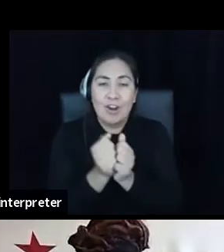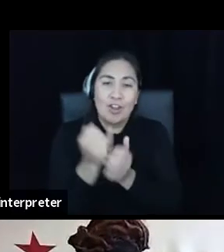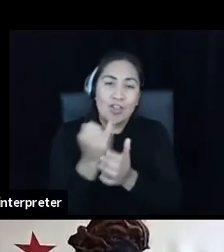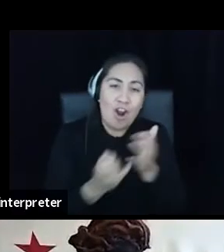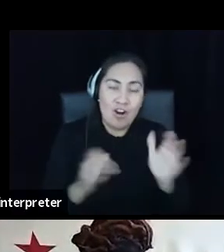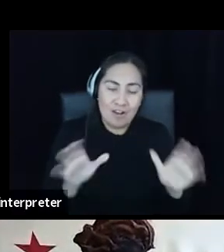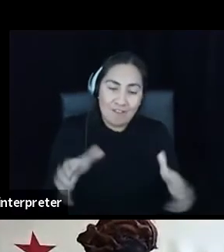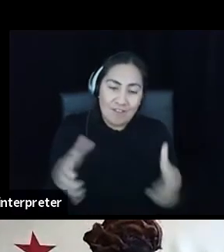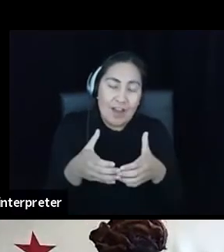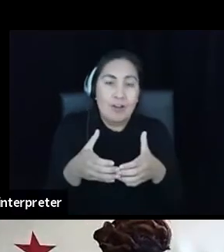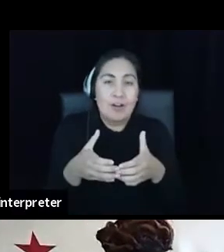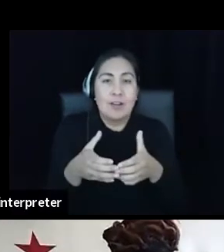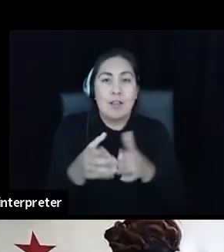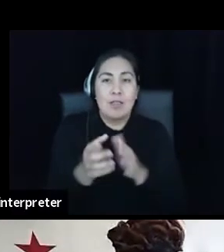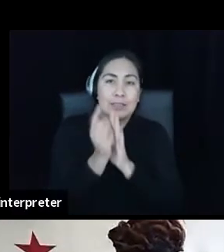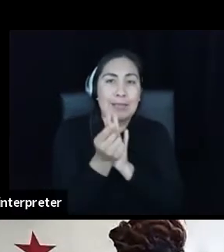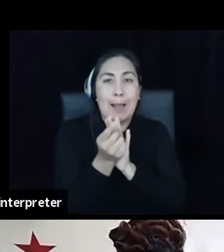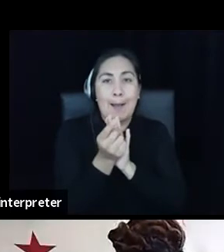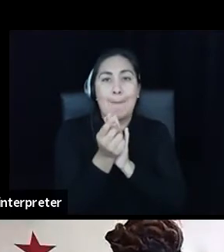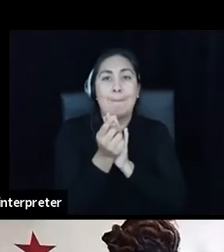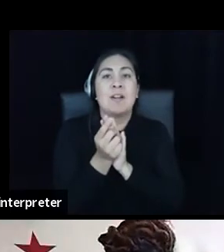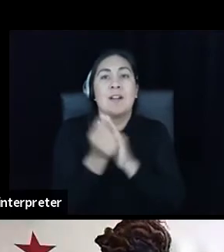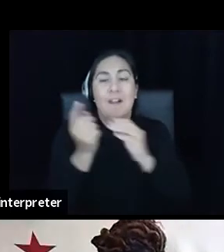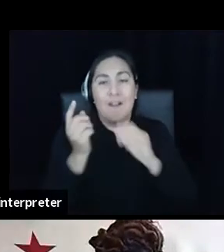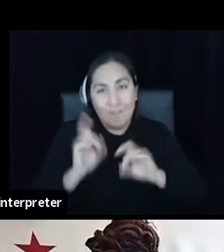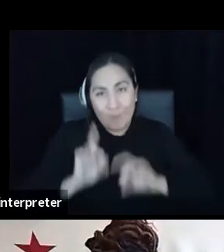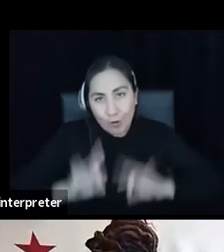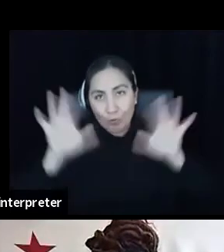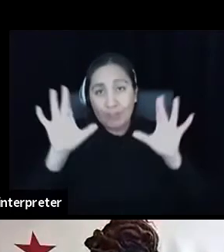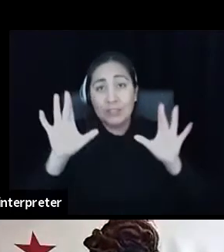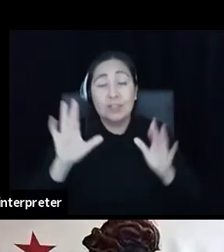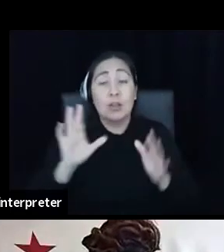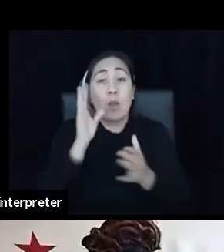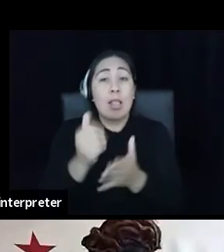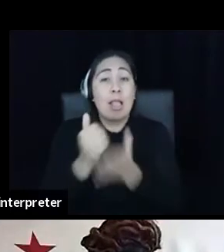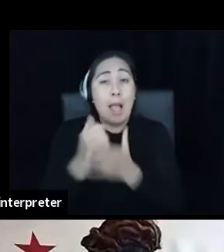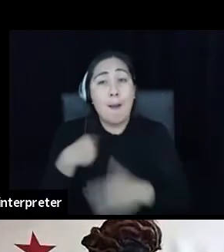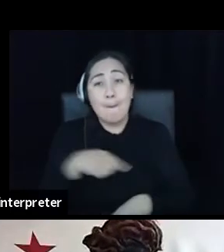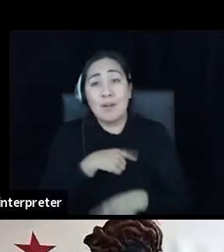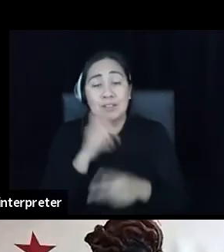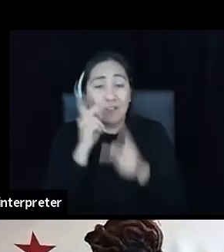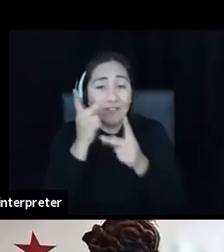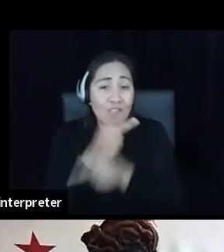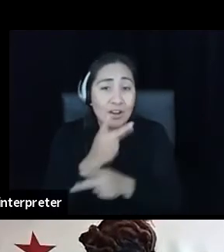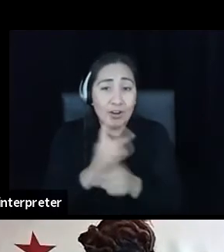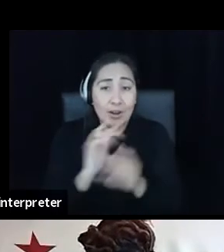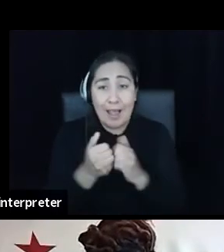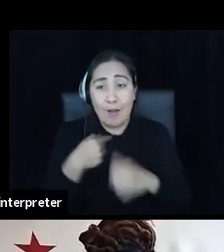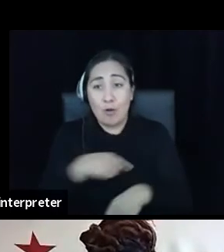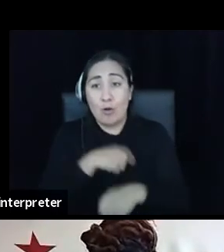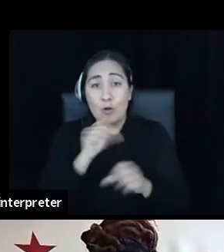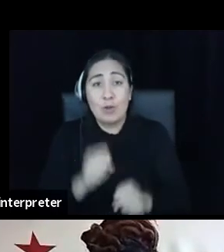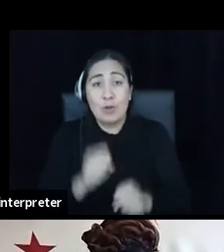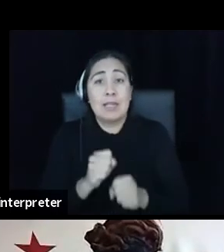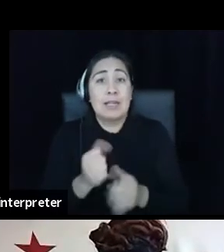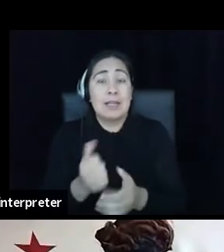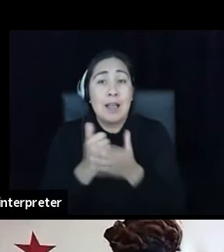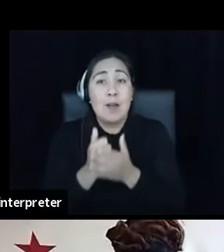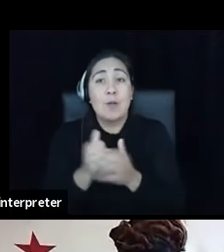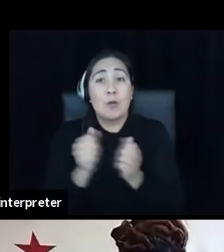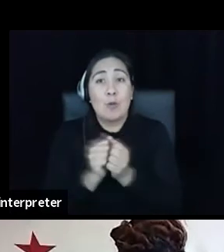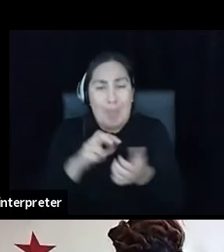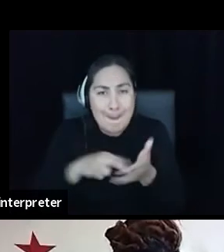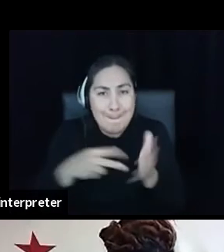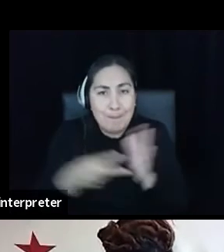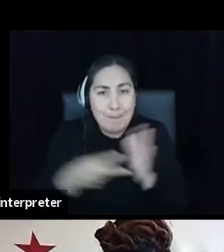which will focus on how artists can cultivate virtual spaces with purpose, intention, and structure. The conversation will be